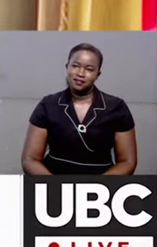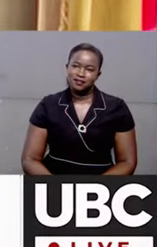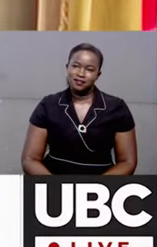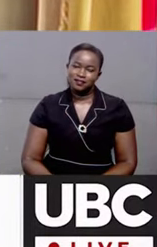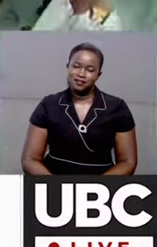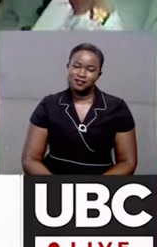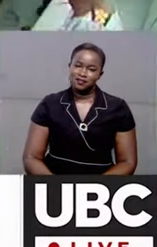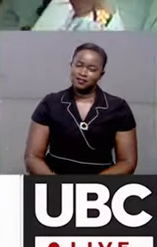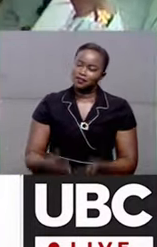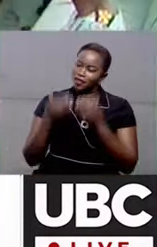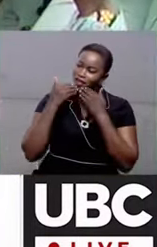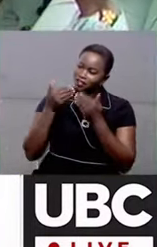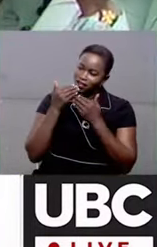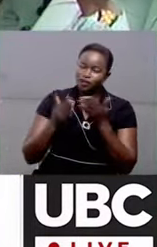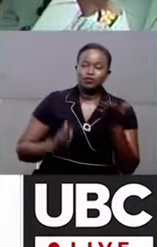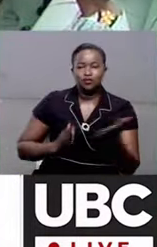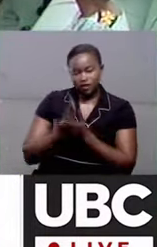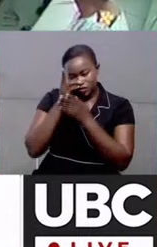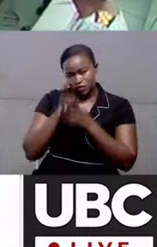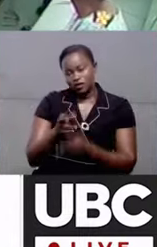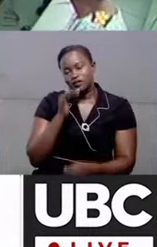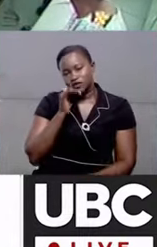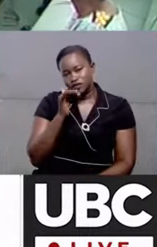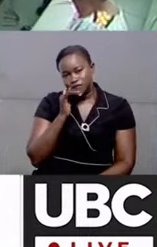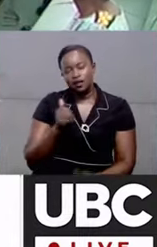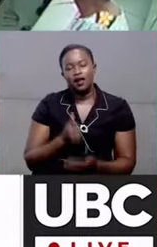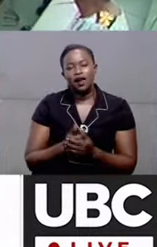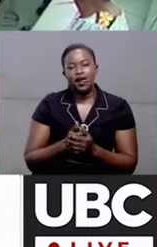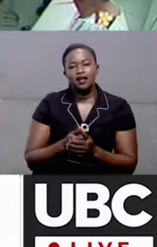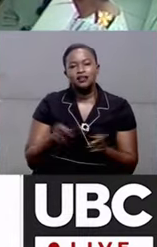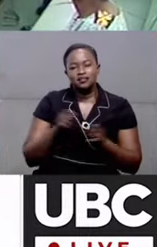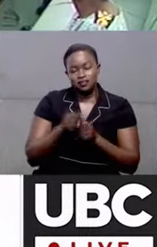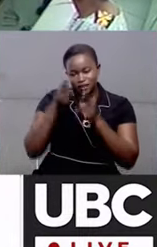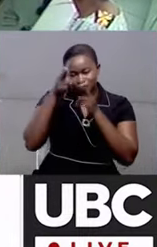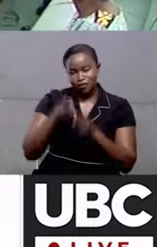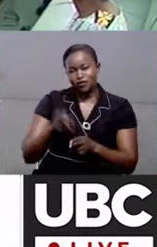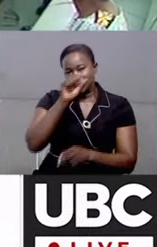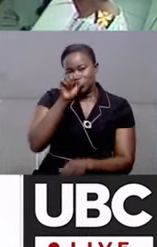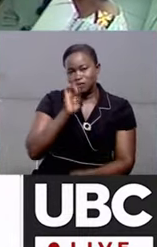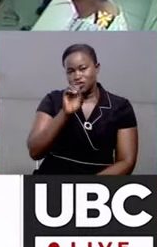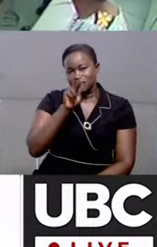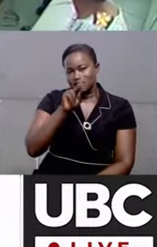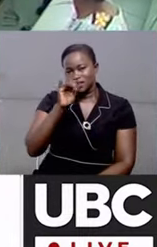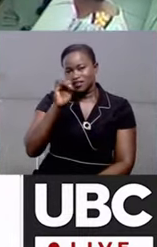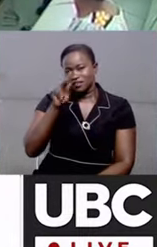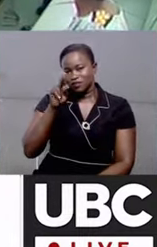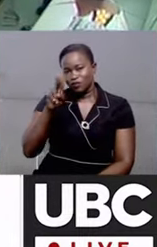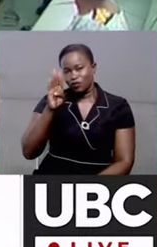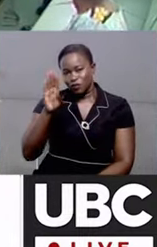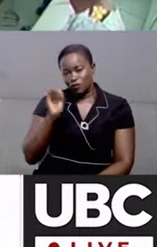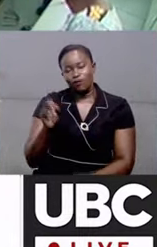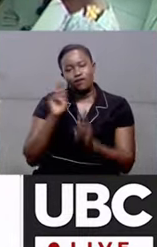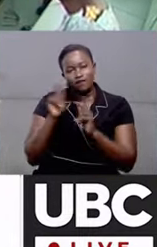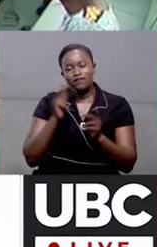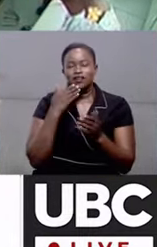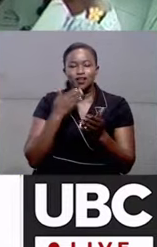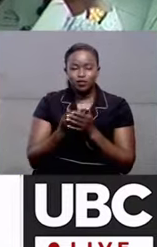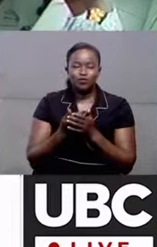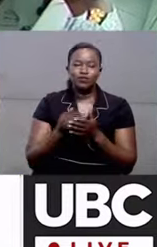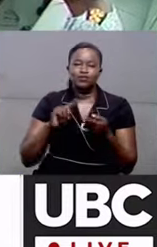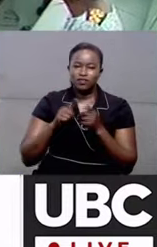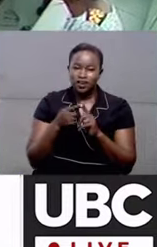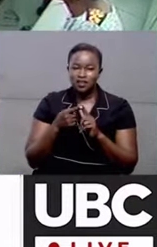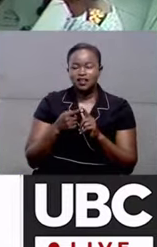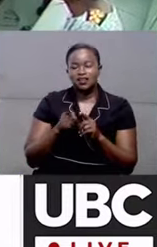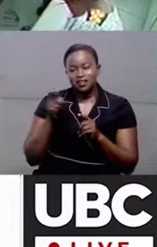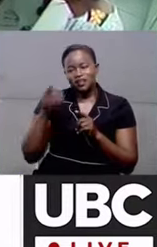Thank you, Right Honorable Speaker. And Honorable Sechikubo is a very good friend. He knows what we deal with the age limit.